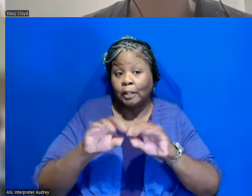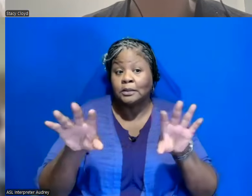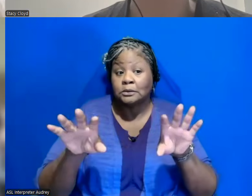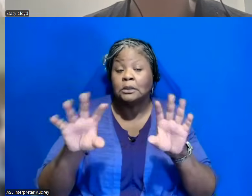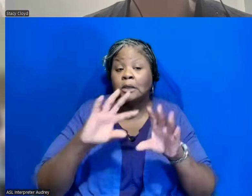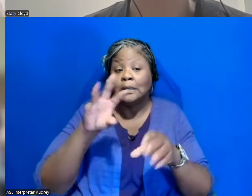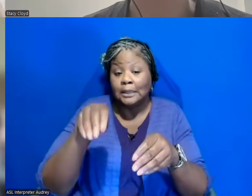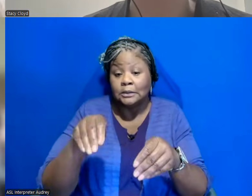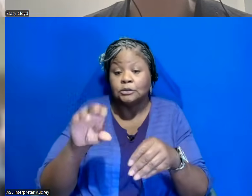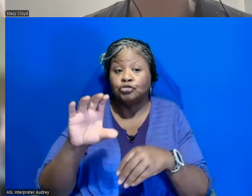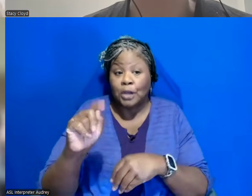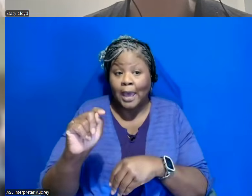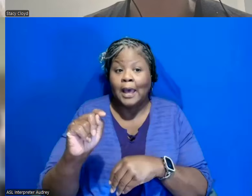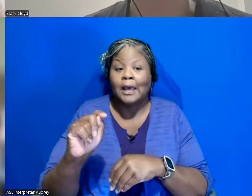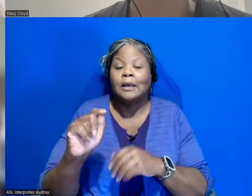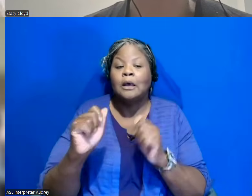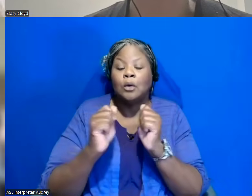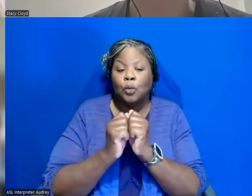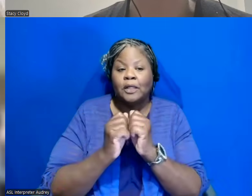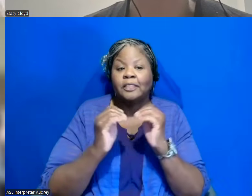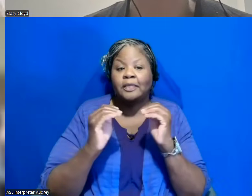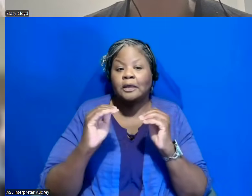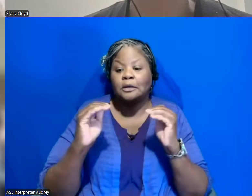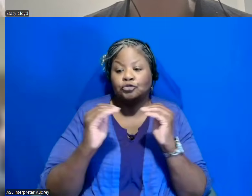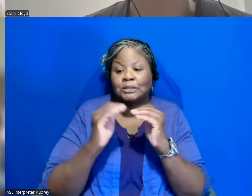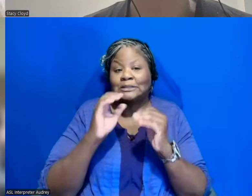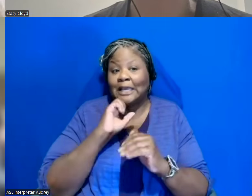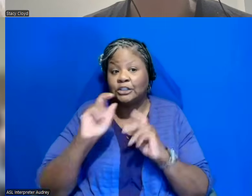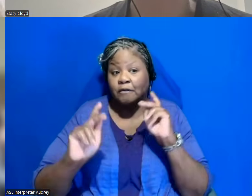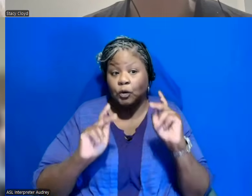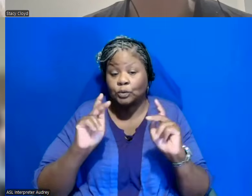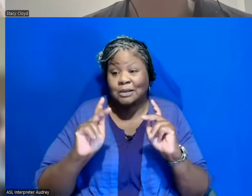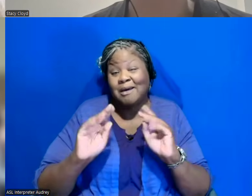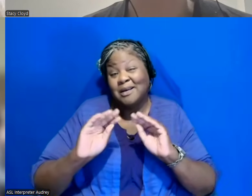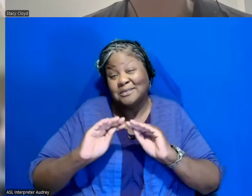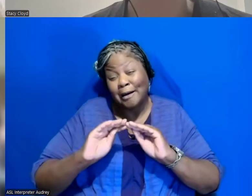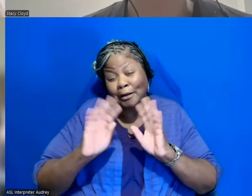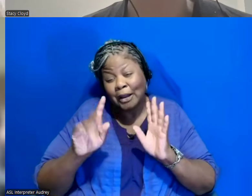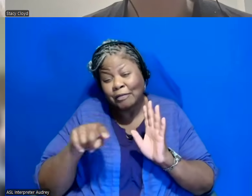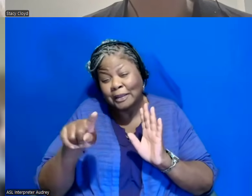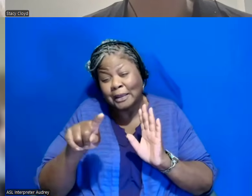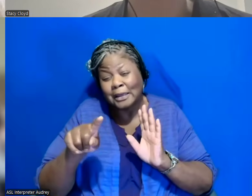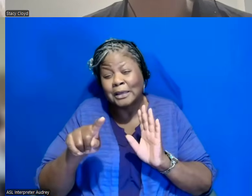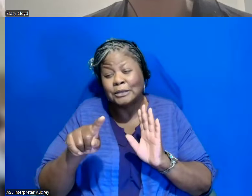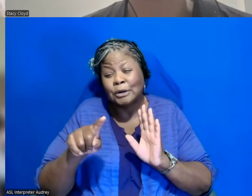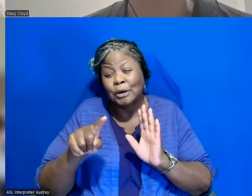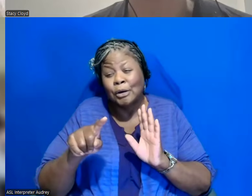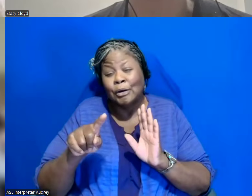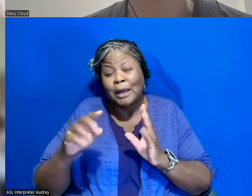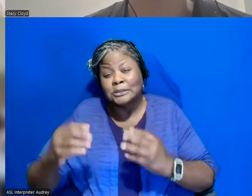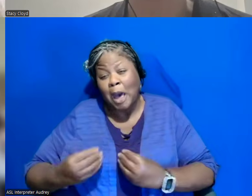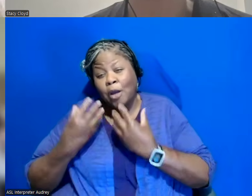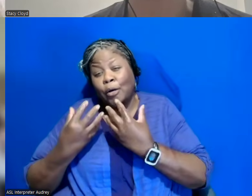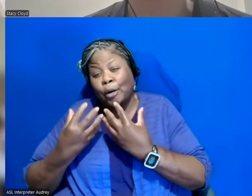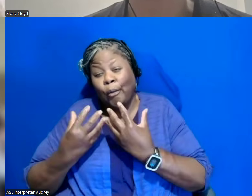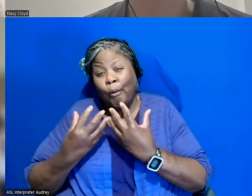with the Justices and Aging folks. So it's not clear yet whether these guidelines are aspirational or actual.